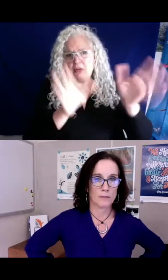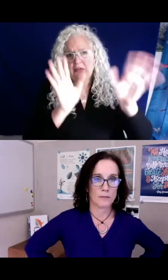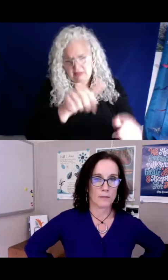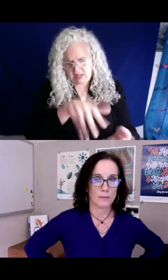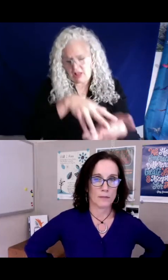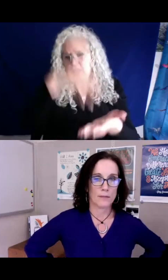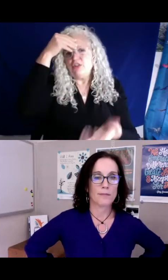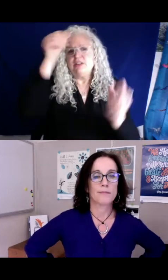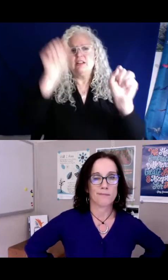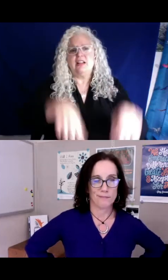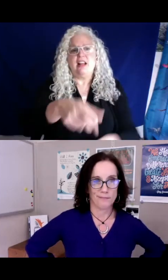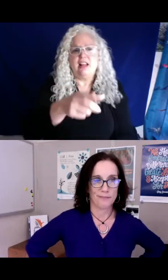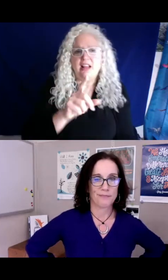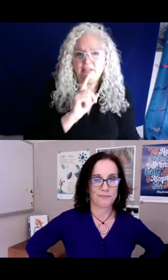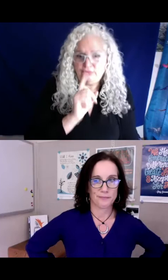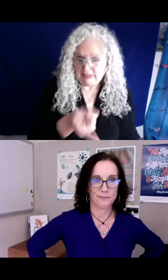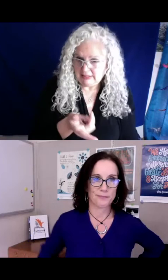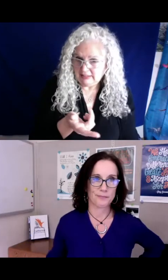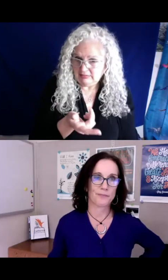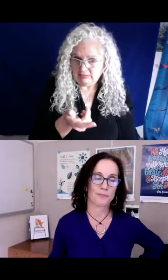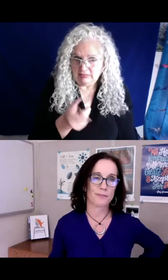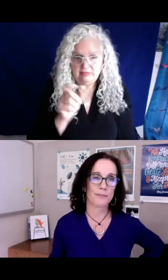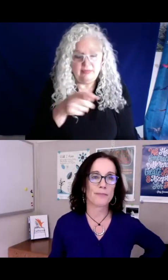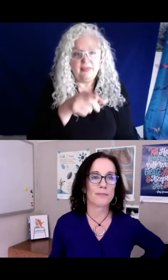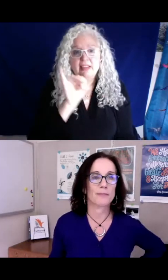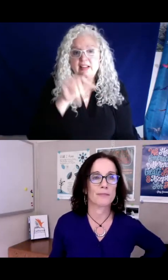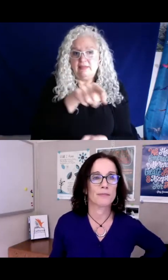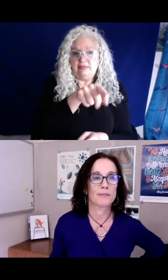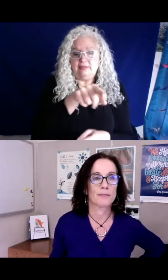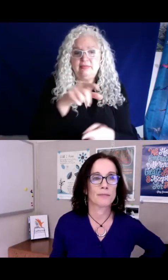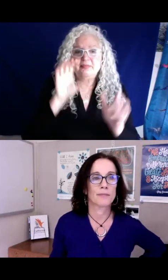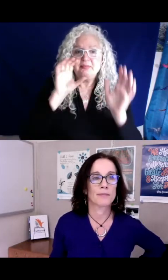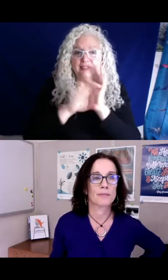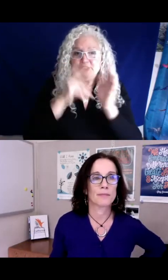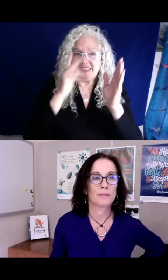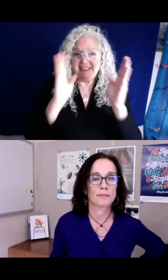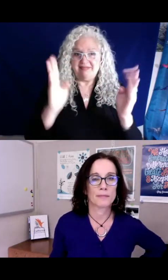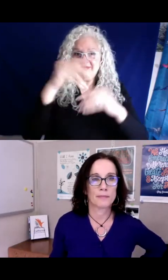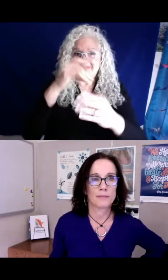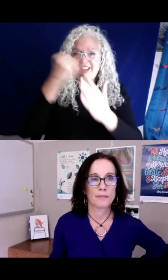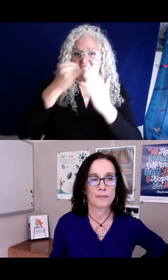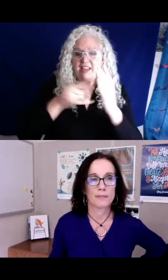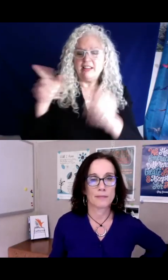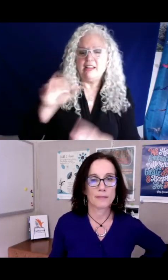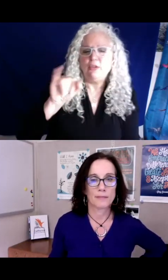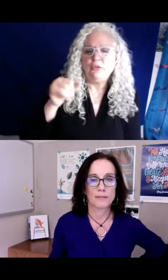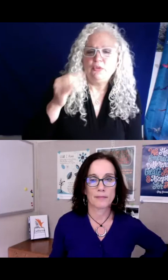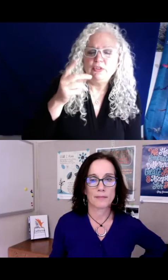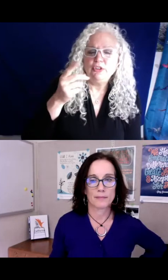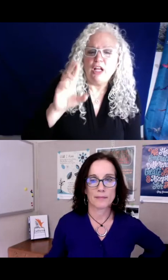put a hearing aid on them. Oh, they'll be fine. Put a cochlear implant on them and they'll be fine. And that's not the